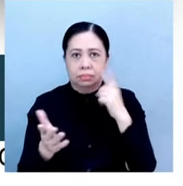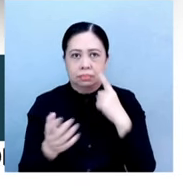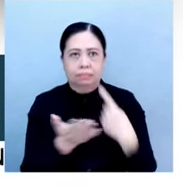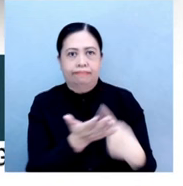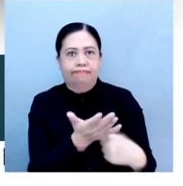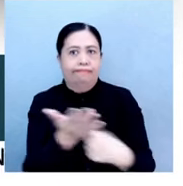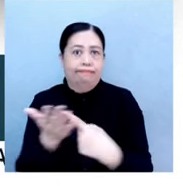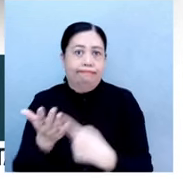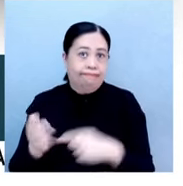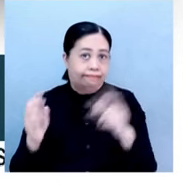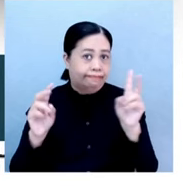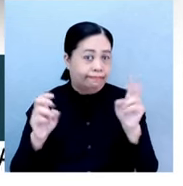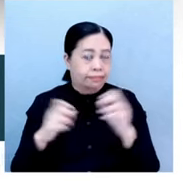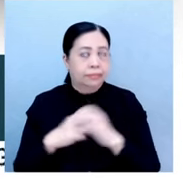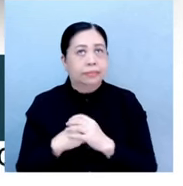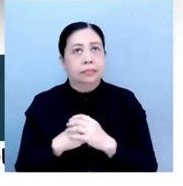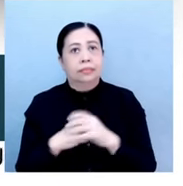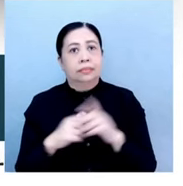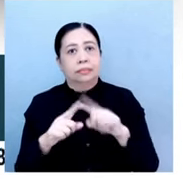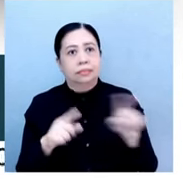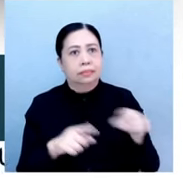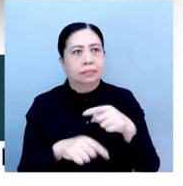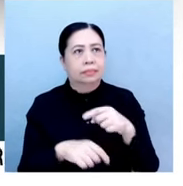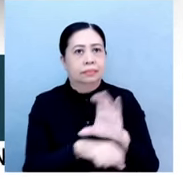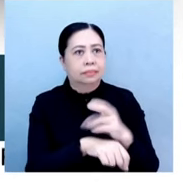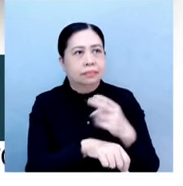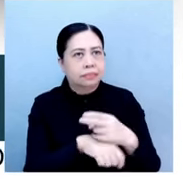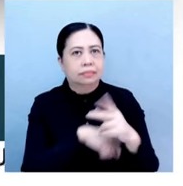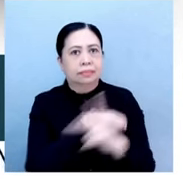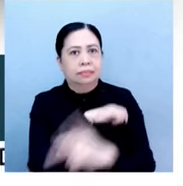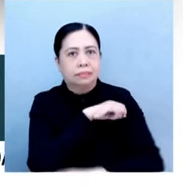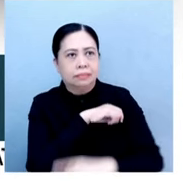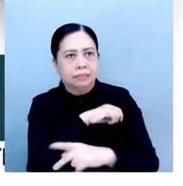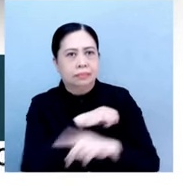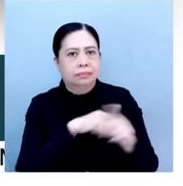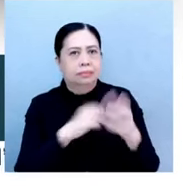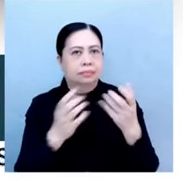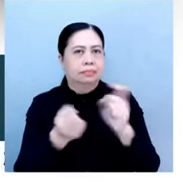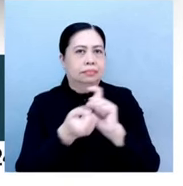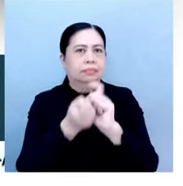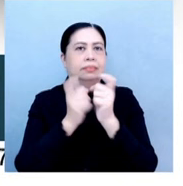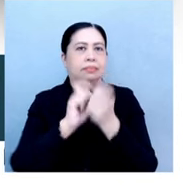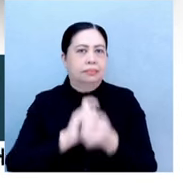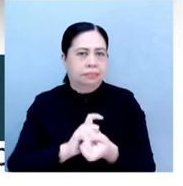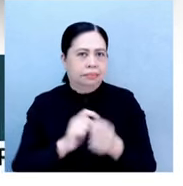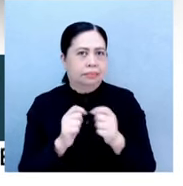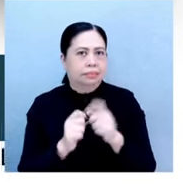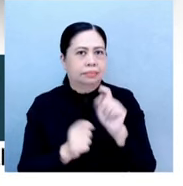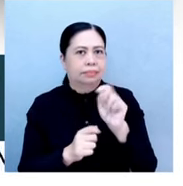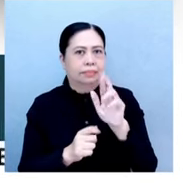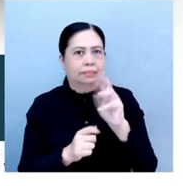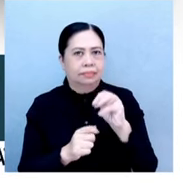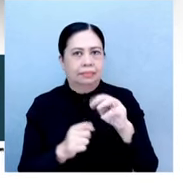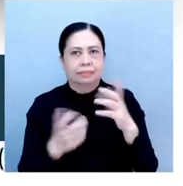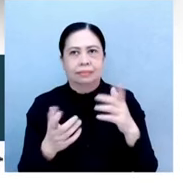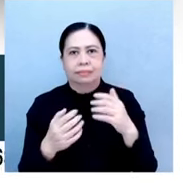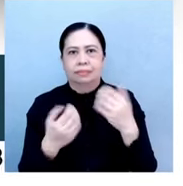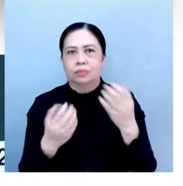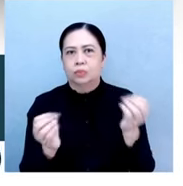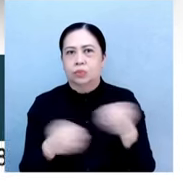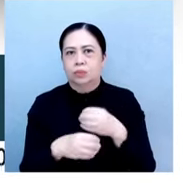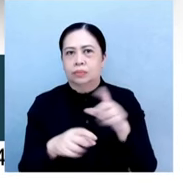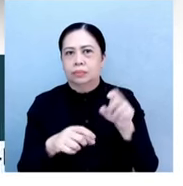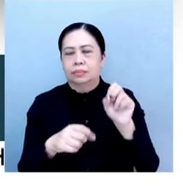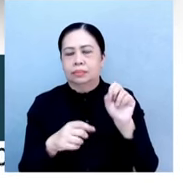po sa mga munisipyo, sa probinsya, ang pagbabago po ng term limits po. This is not insubstantial